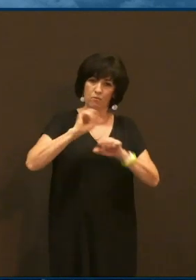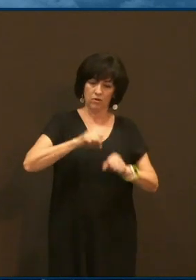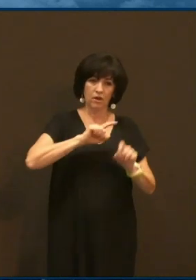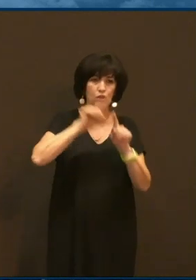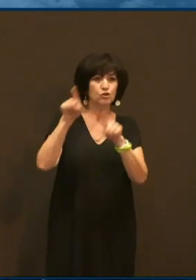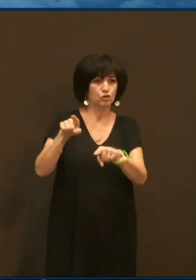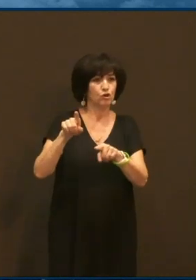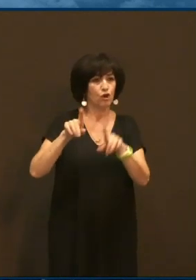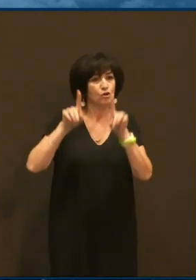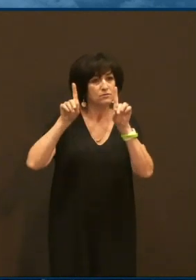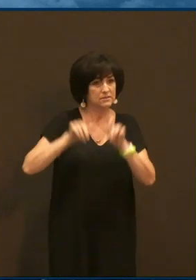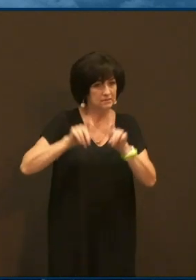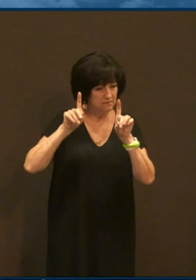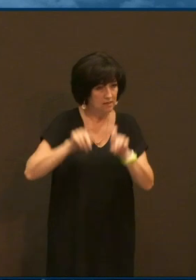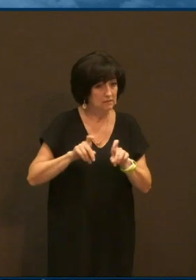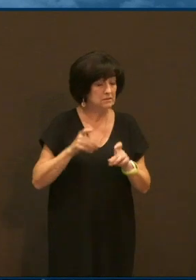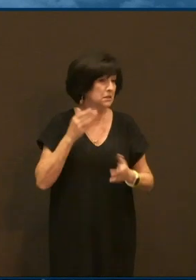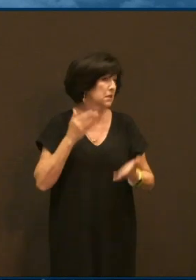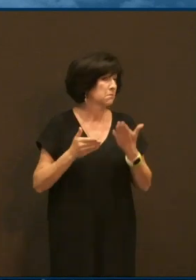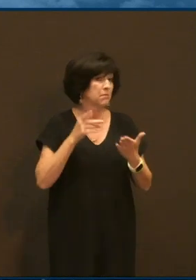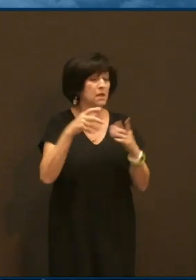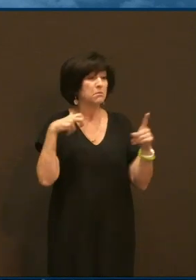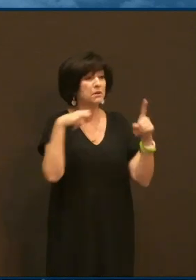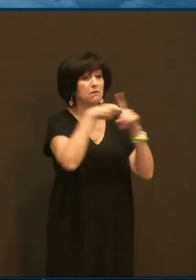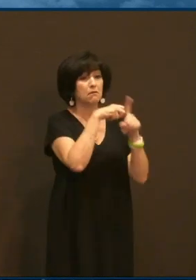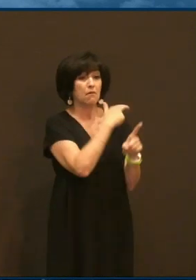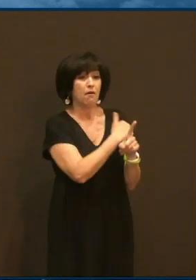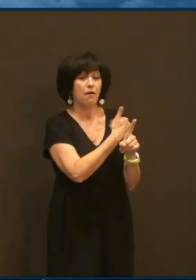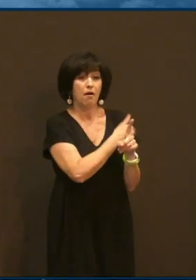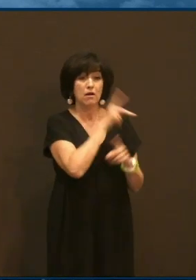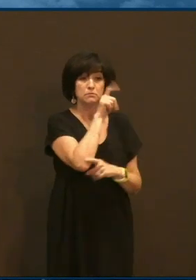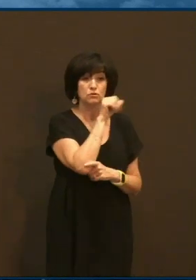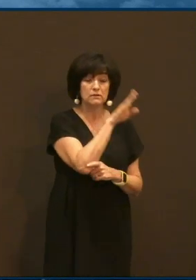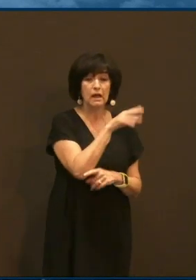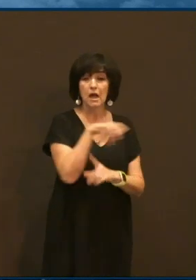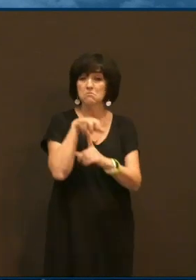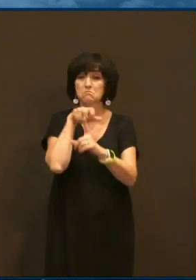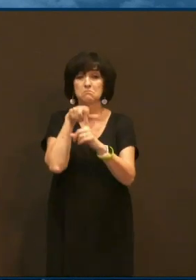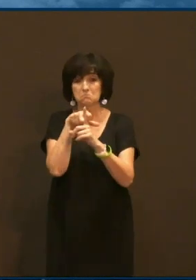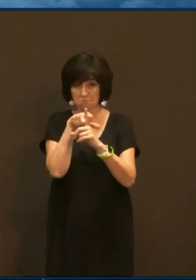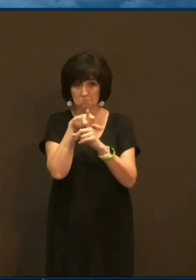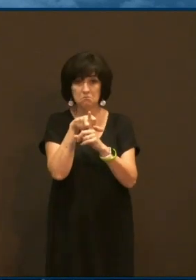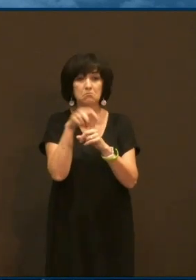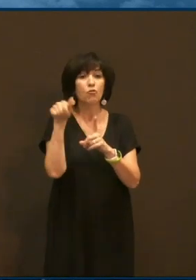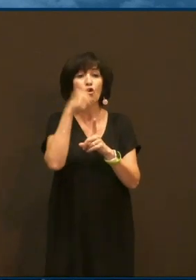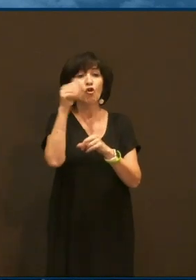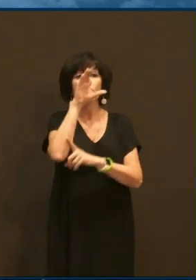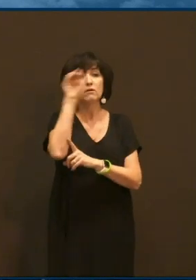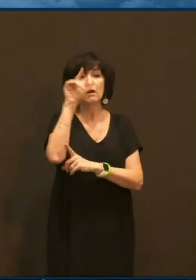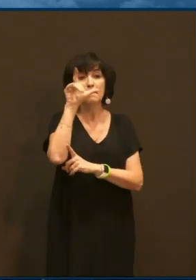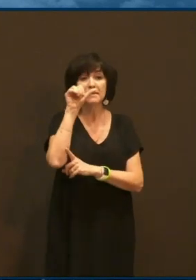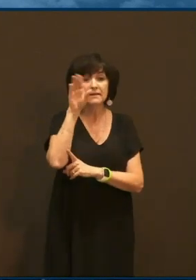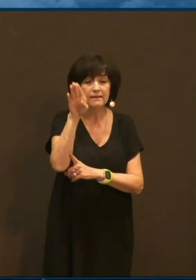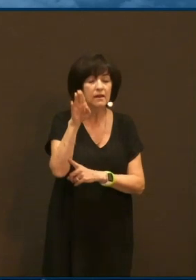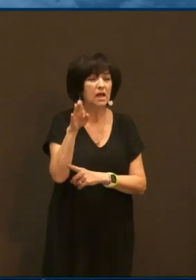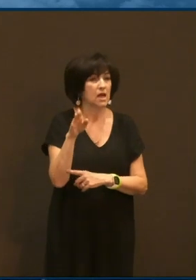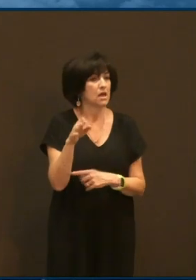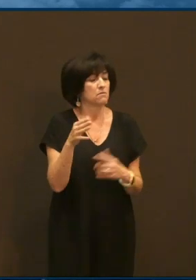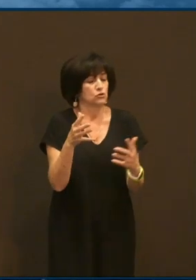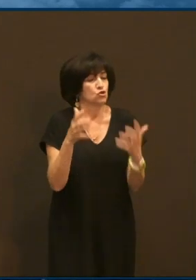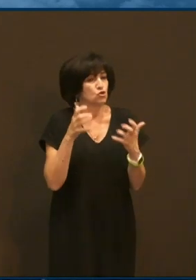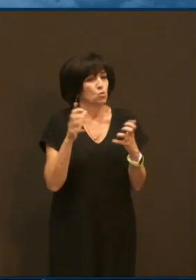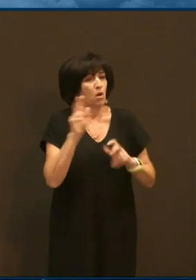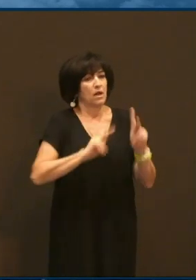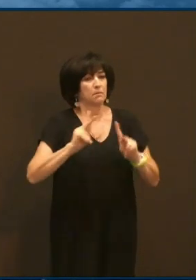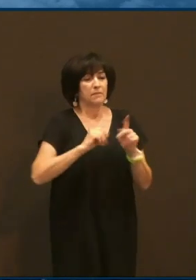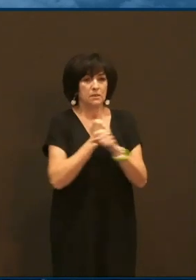hospital or a commercial lab, or it's something that they're teaming up with public health to do. We know we need to do this to make sure we keep people safe